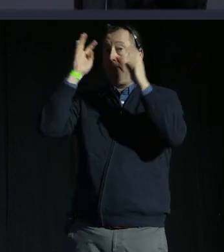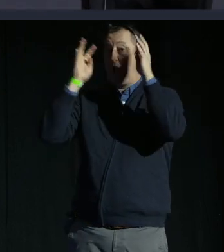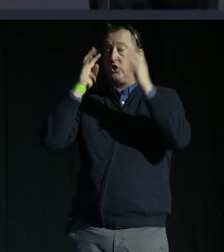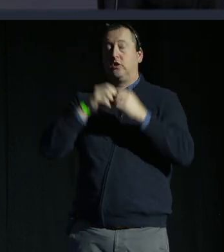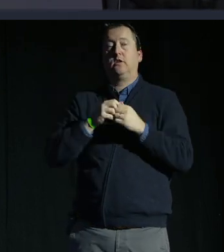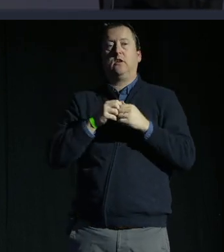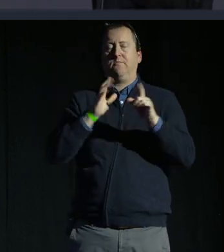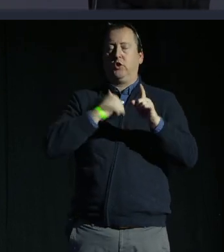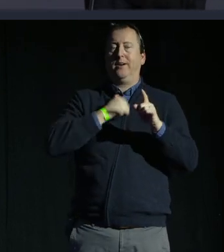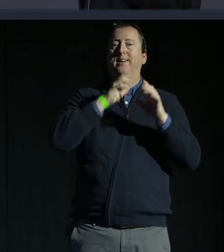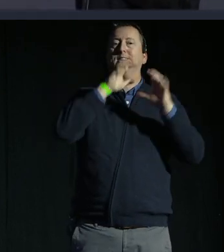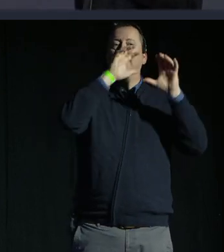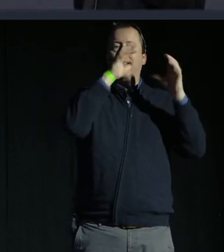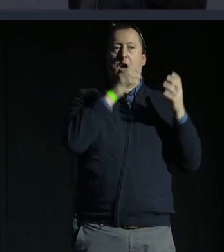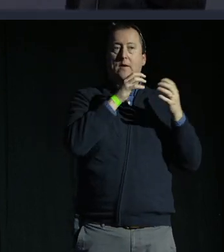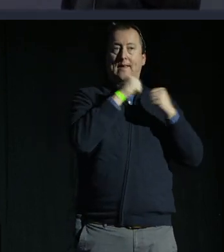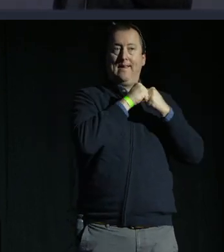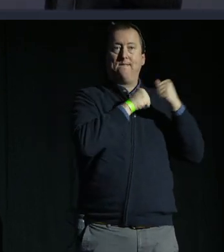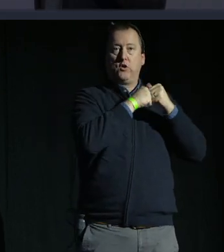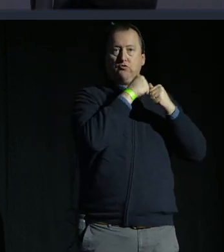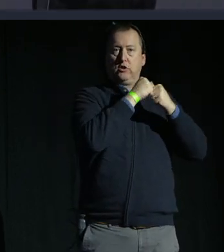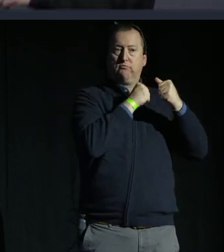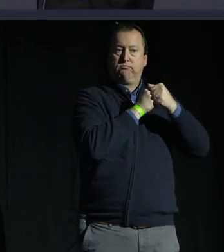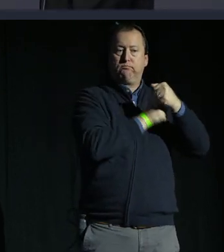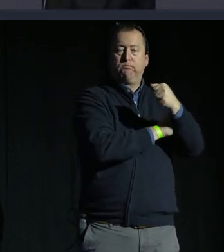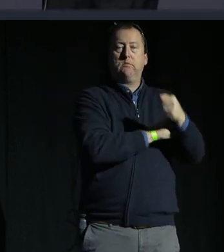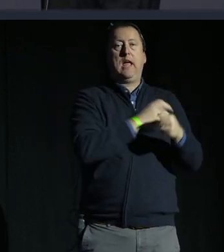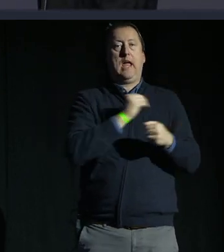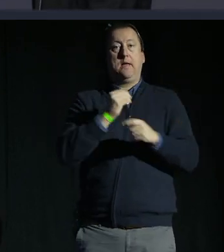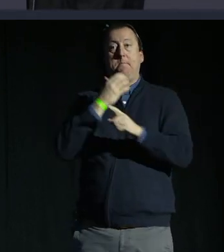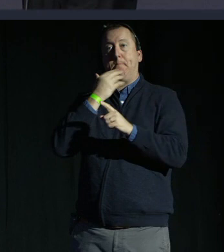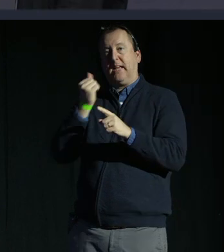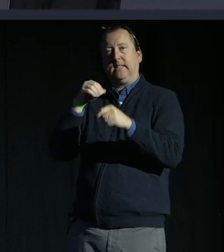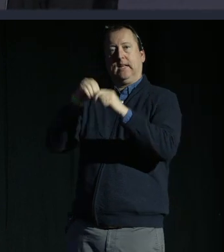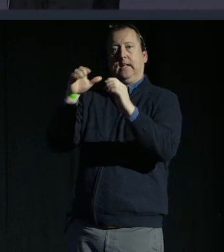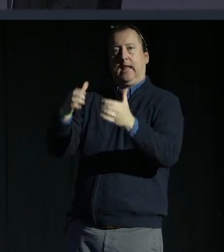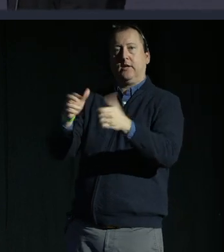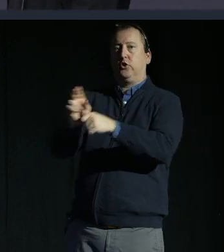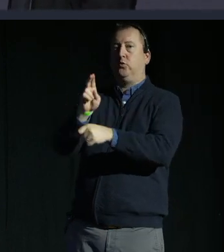infrastructure, and best-in-class usability.